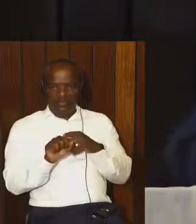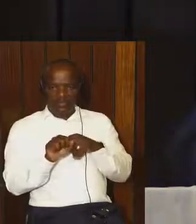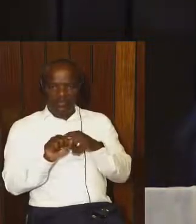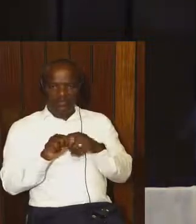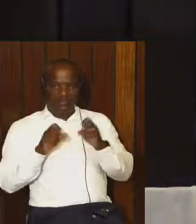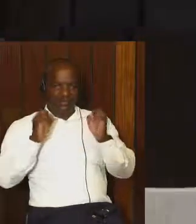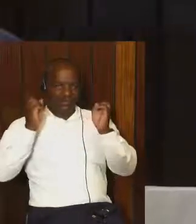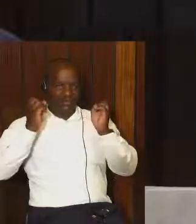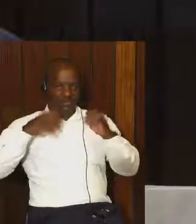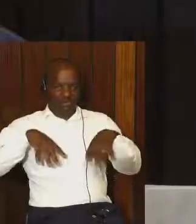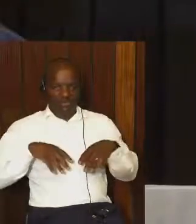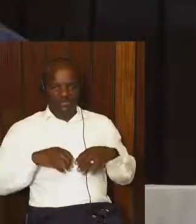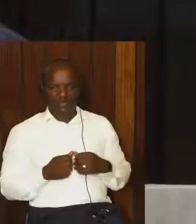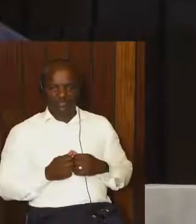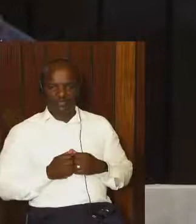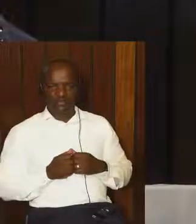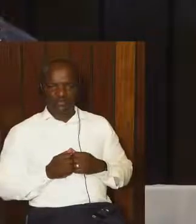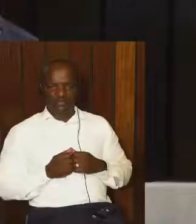Chair.